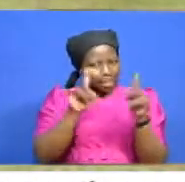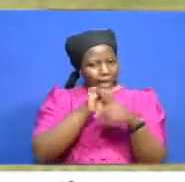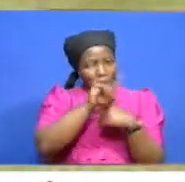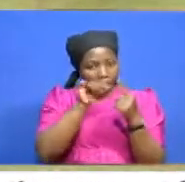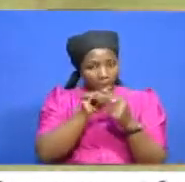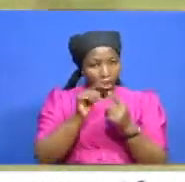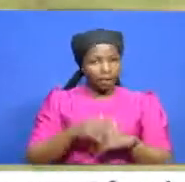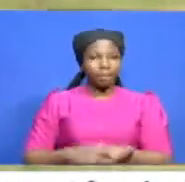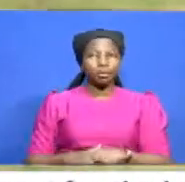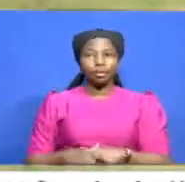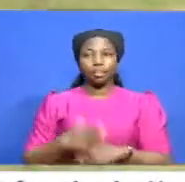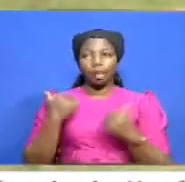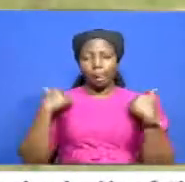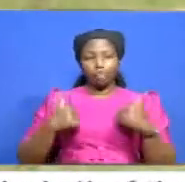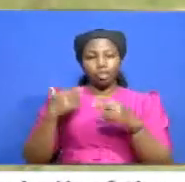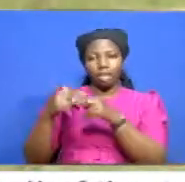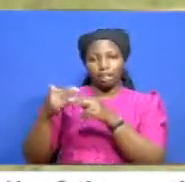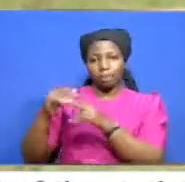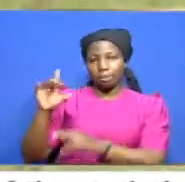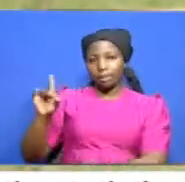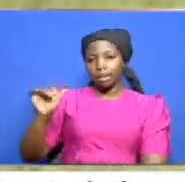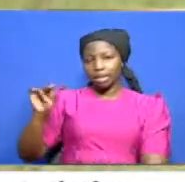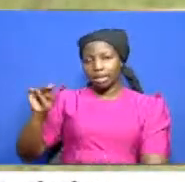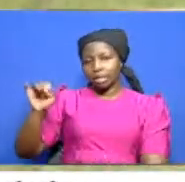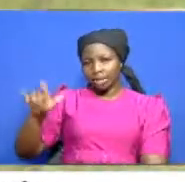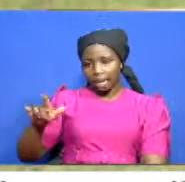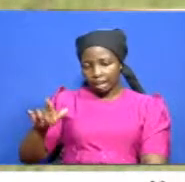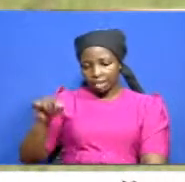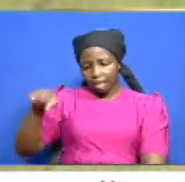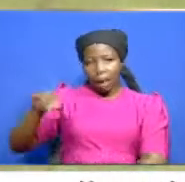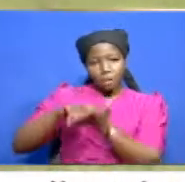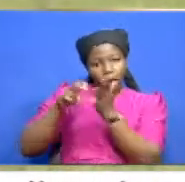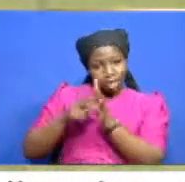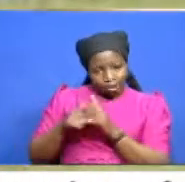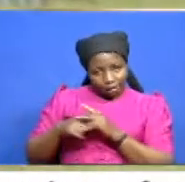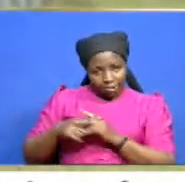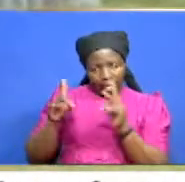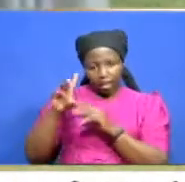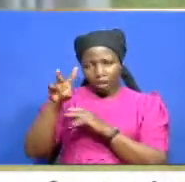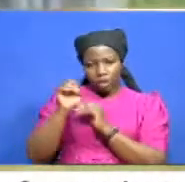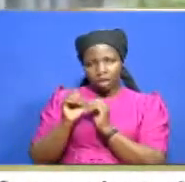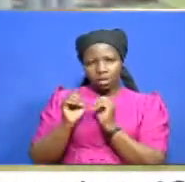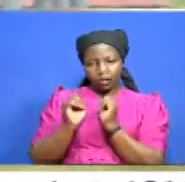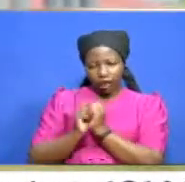My name is Daniel Kopandoro. This project was started